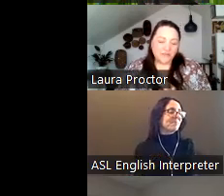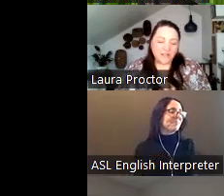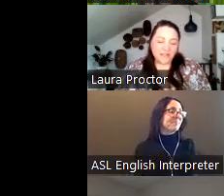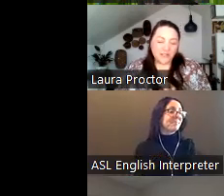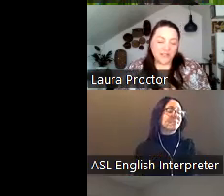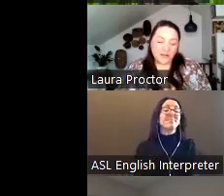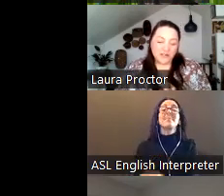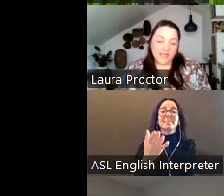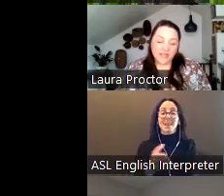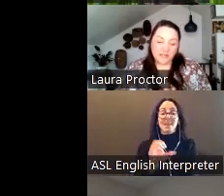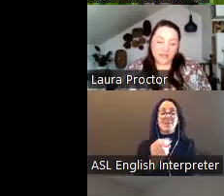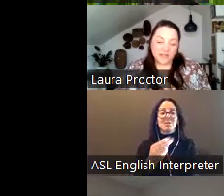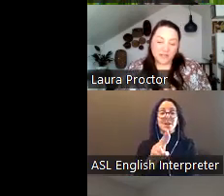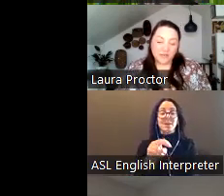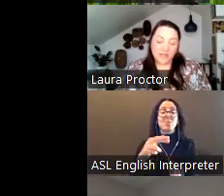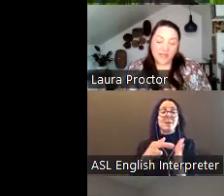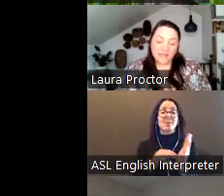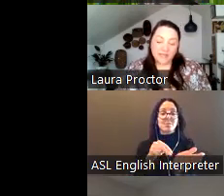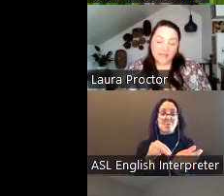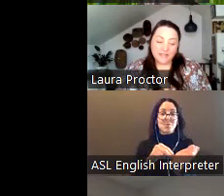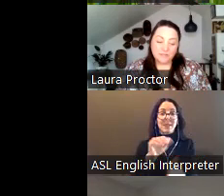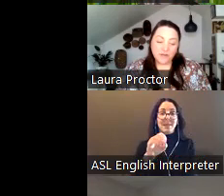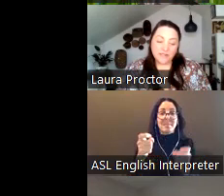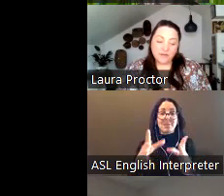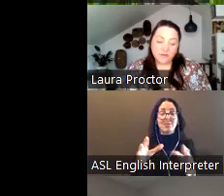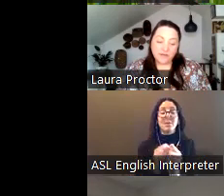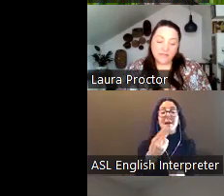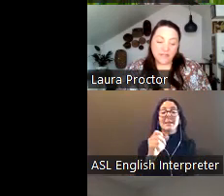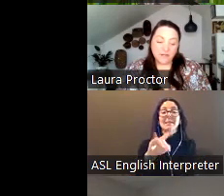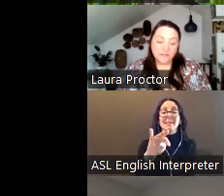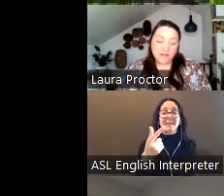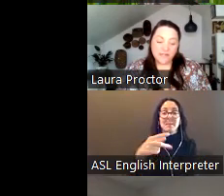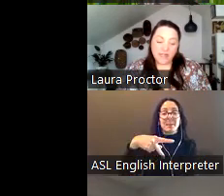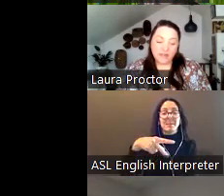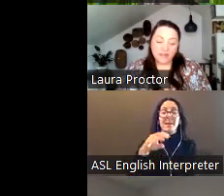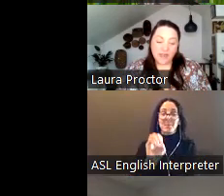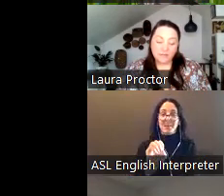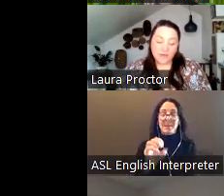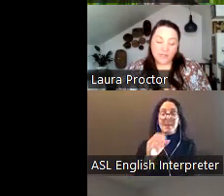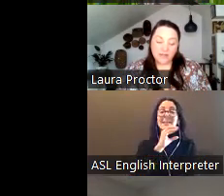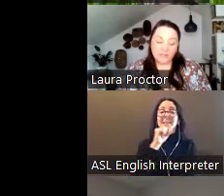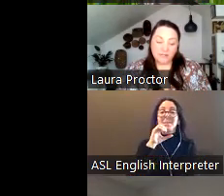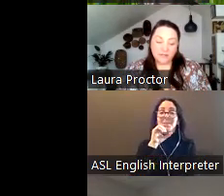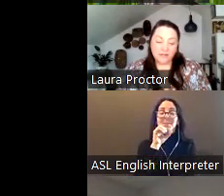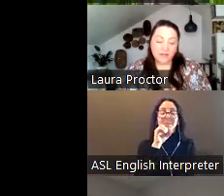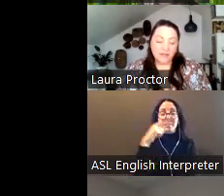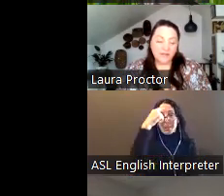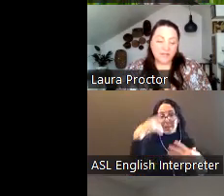Sheri is a registered nurse case manager with the Hastings Prince Edward Seniors Mental Health Outreach